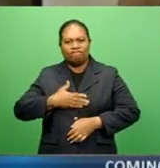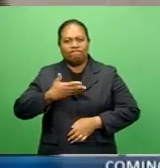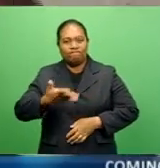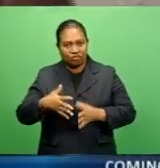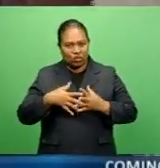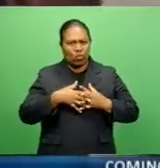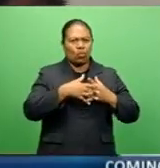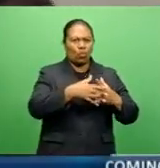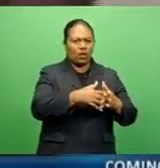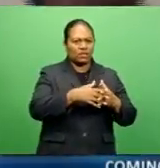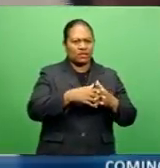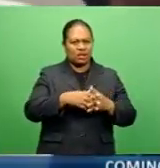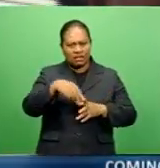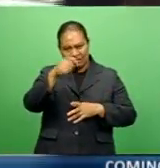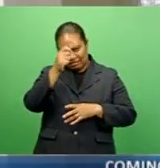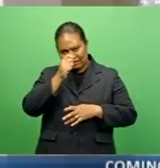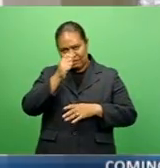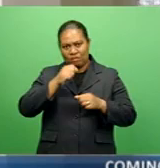west of boxing clubs.